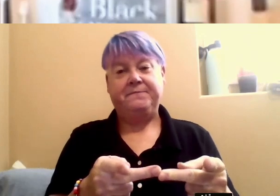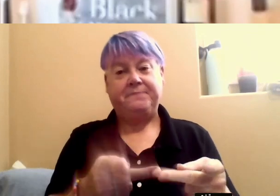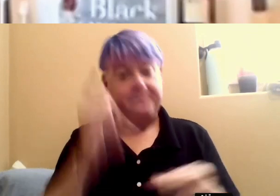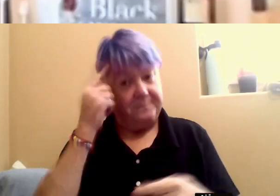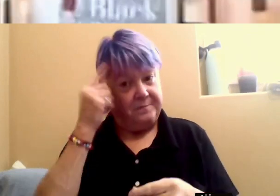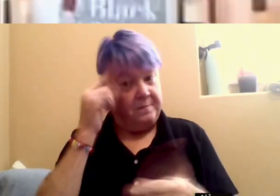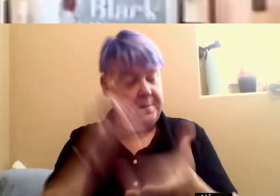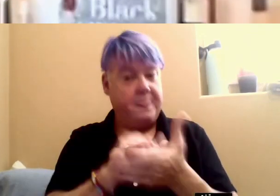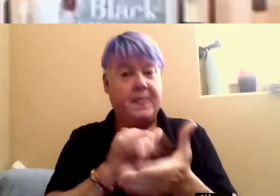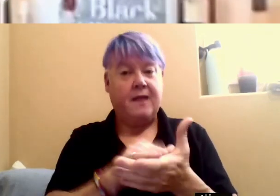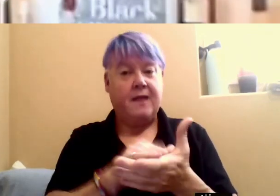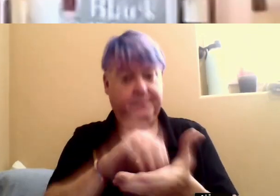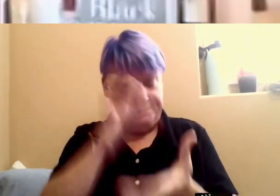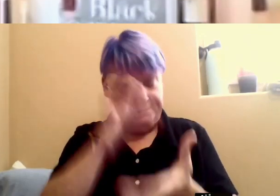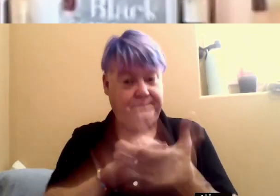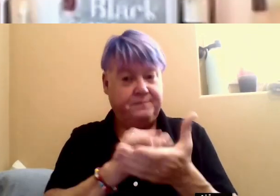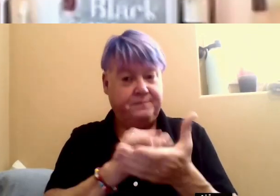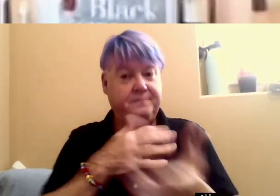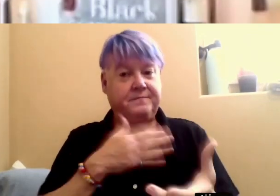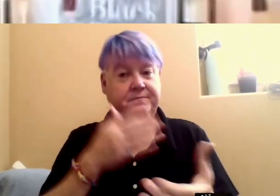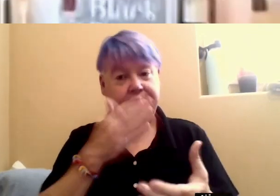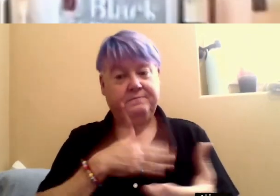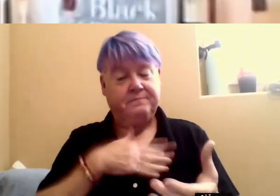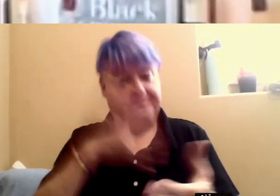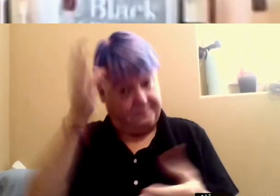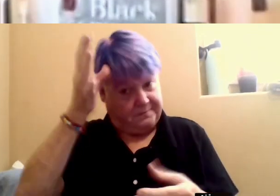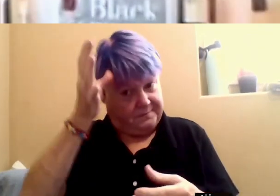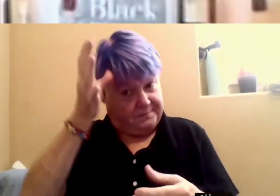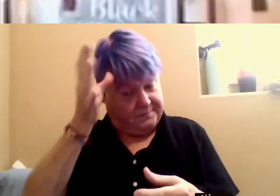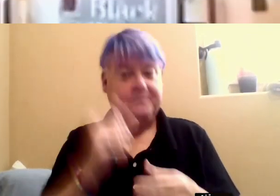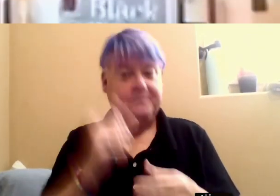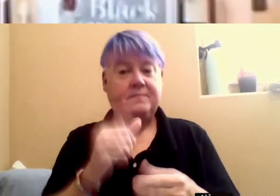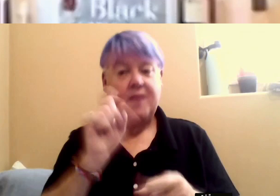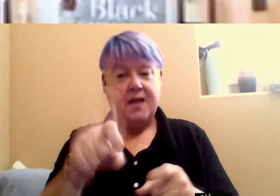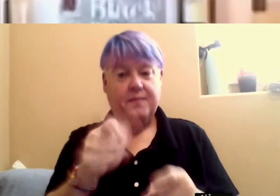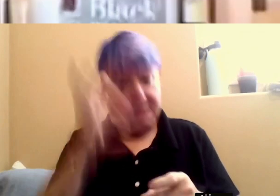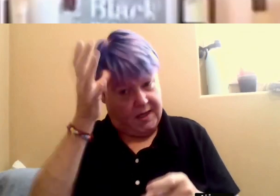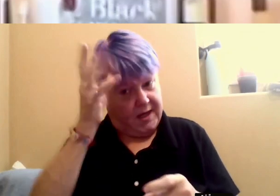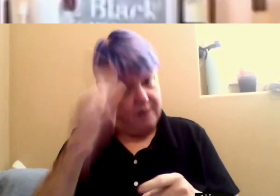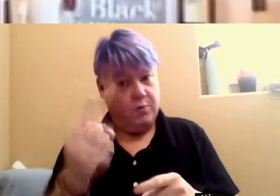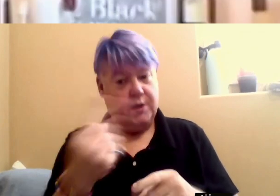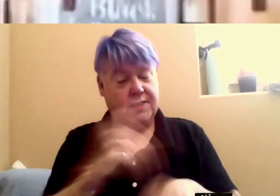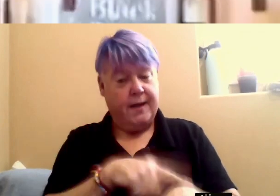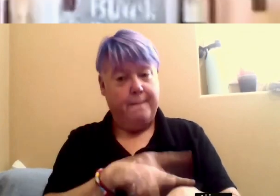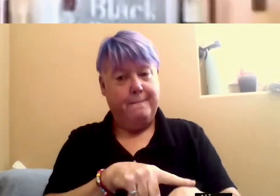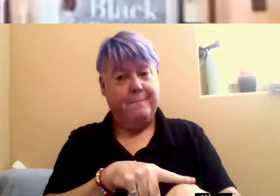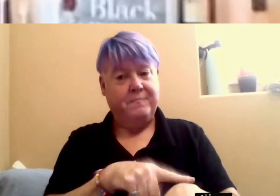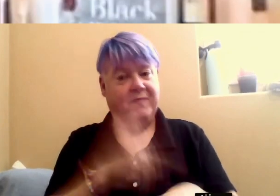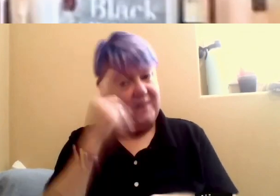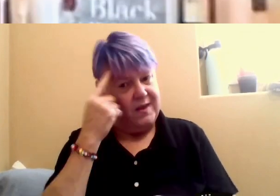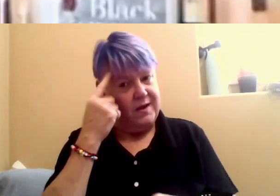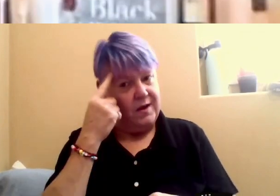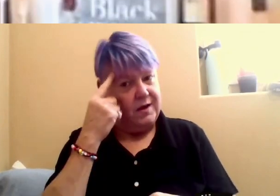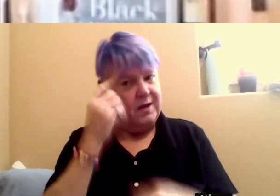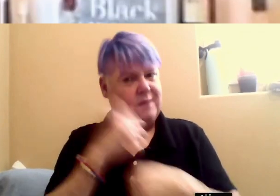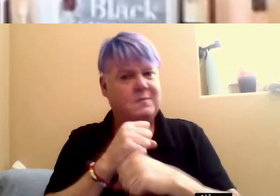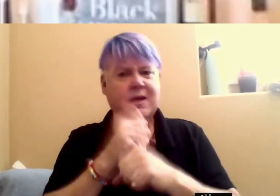that, and I learned that from my dad. I asked my dad once, if he thought he'd made a